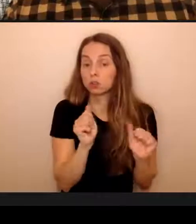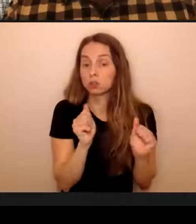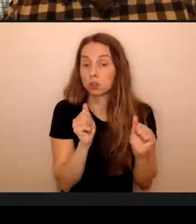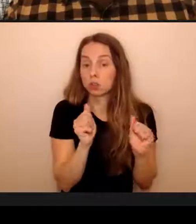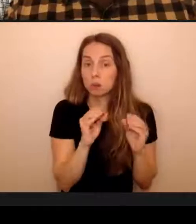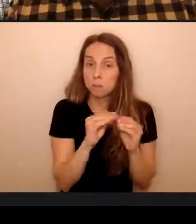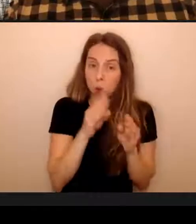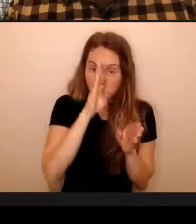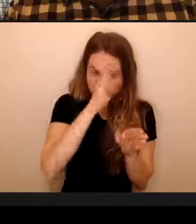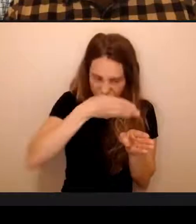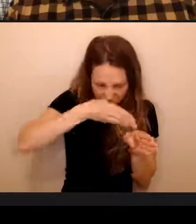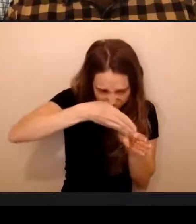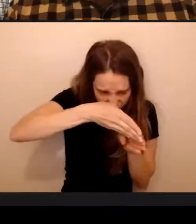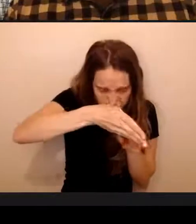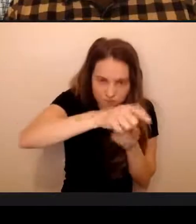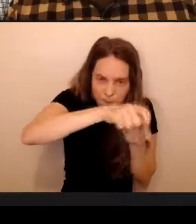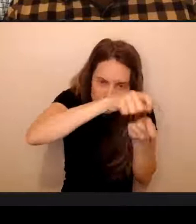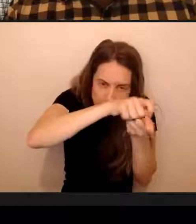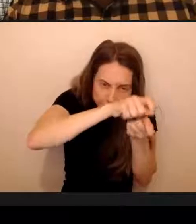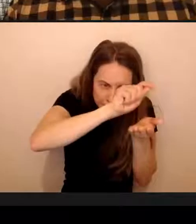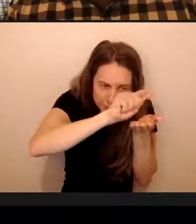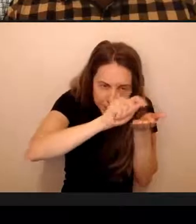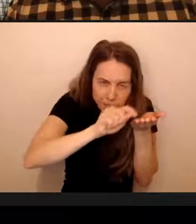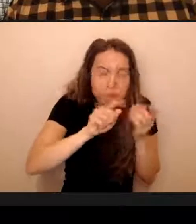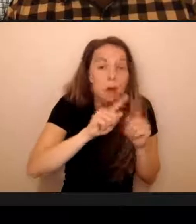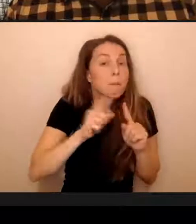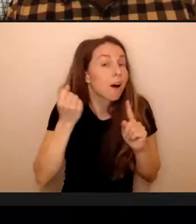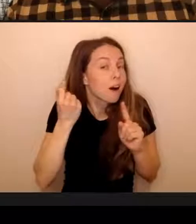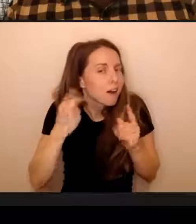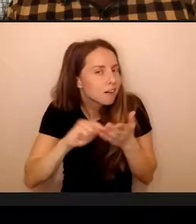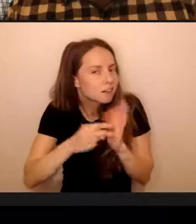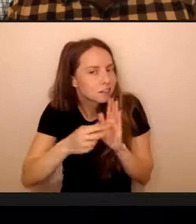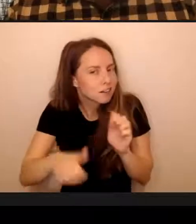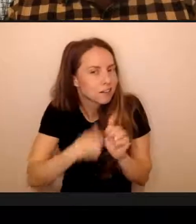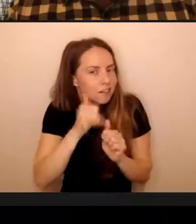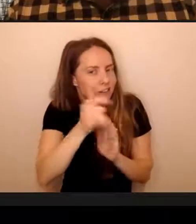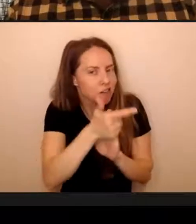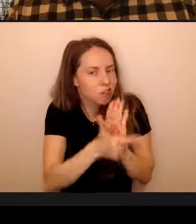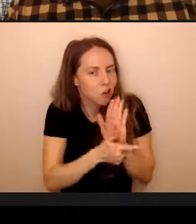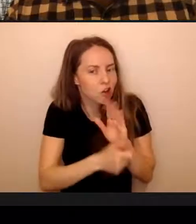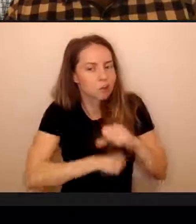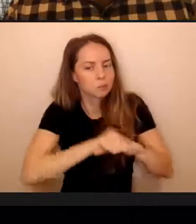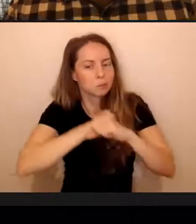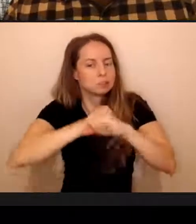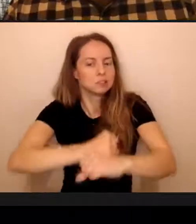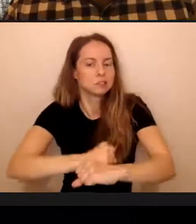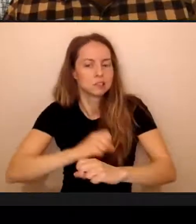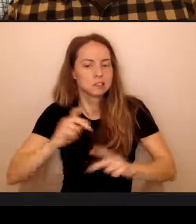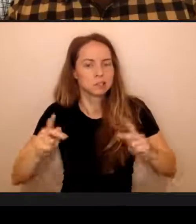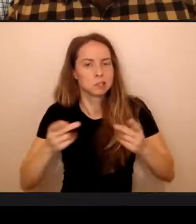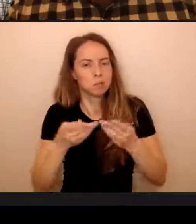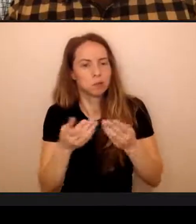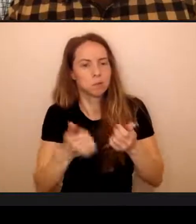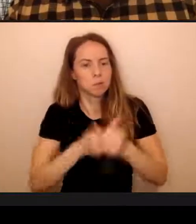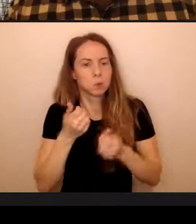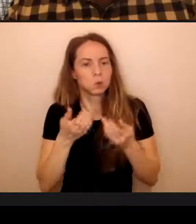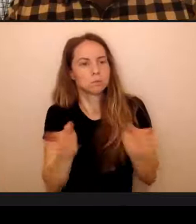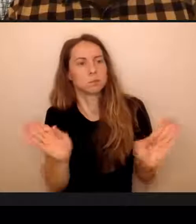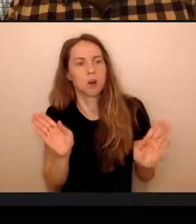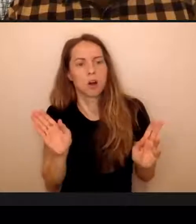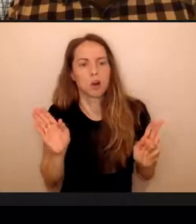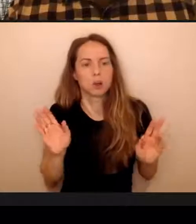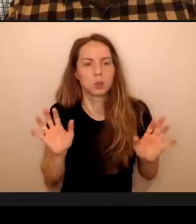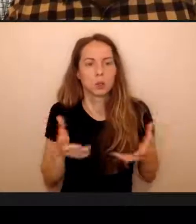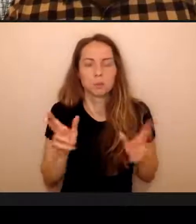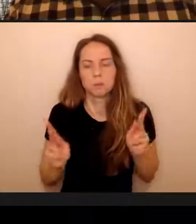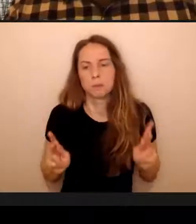much narrower. But the intent of the law was to protect the broadest possible group of people with